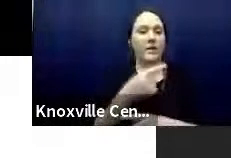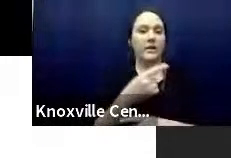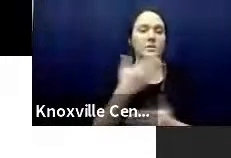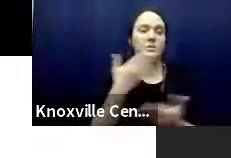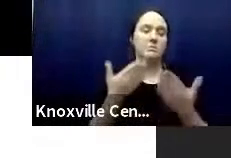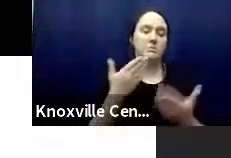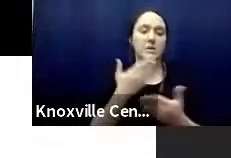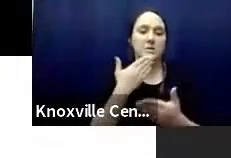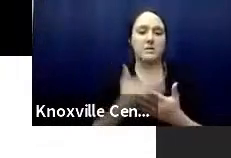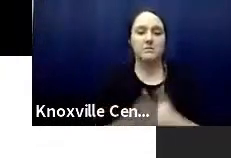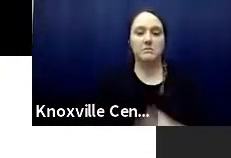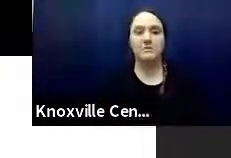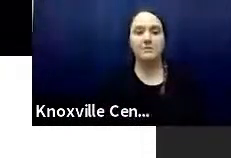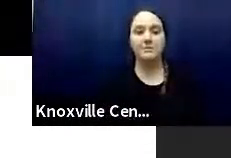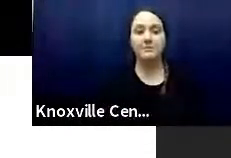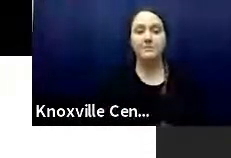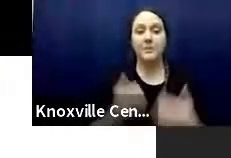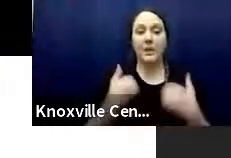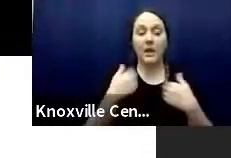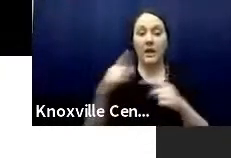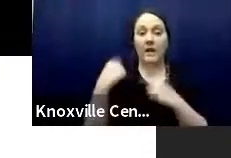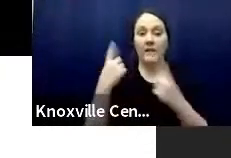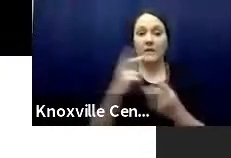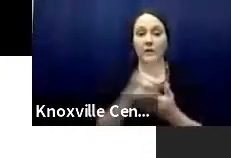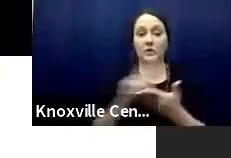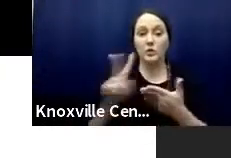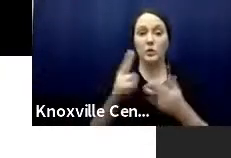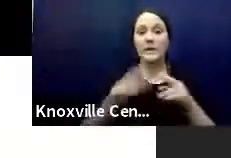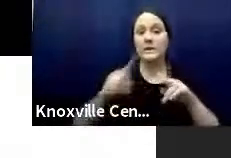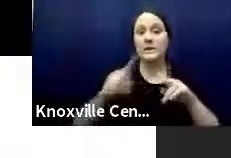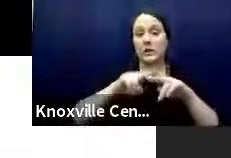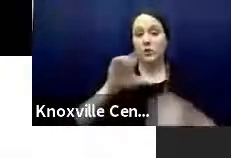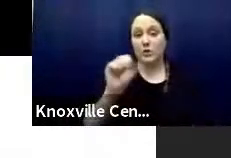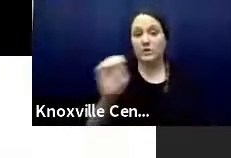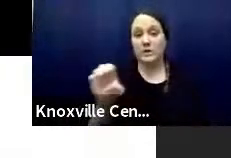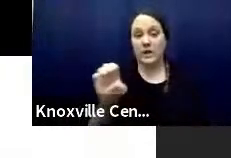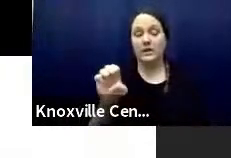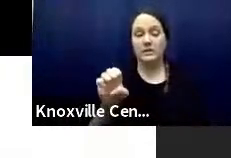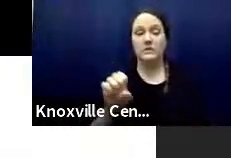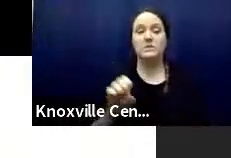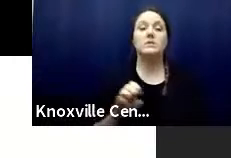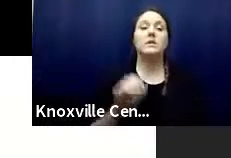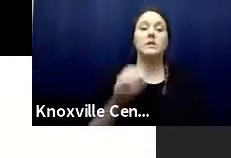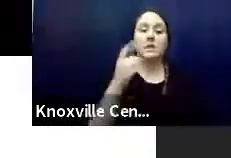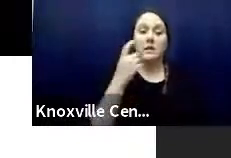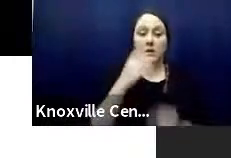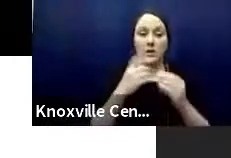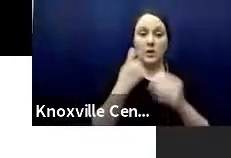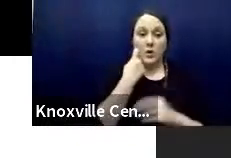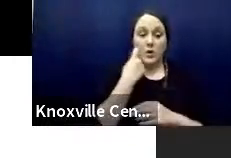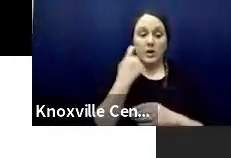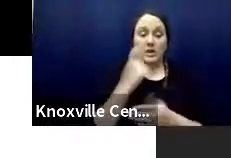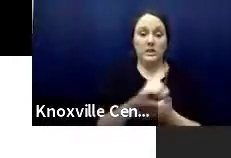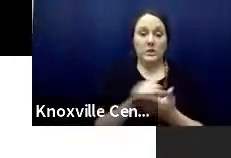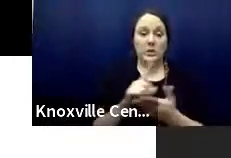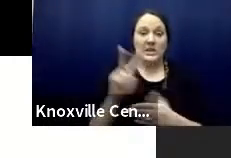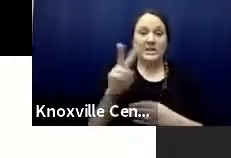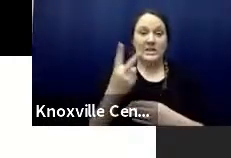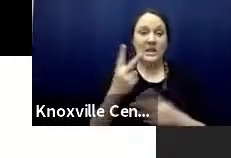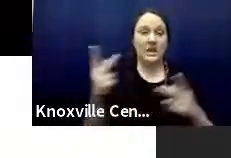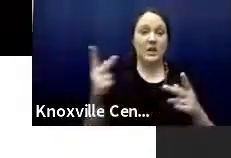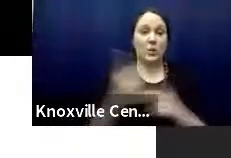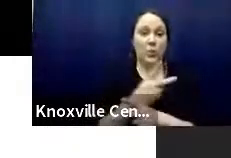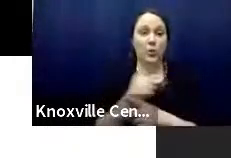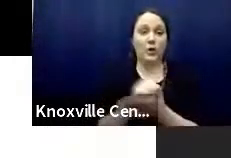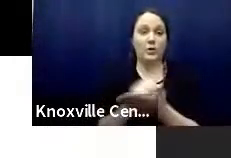useful. So we've had 2 weeks of increased case growth. This most recent week was our second worst week of case growth